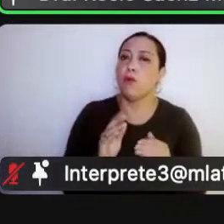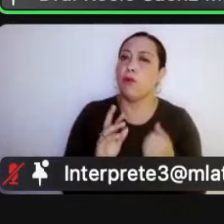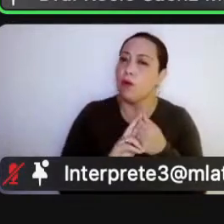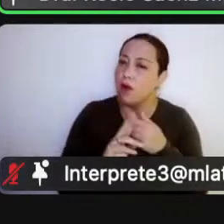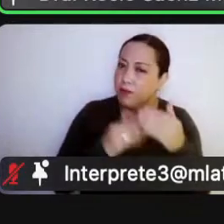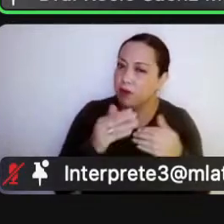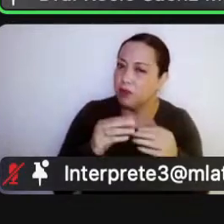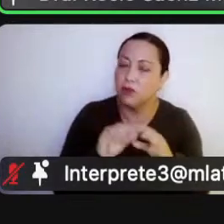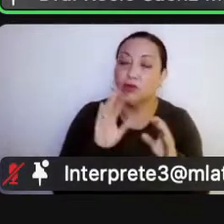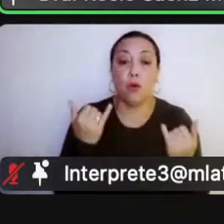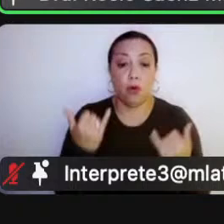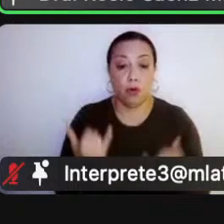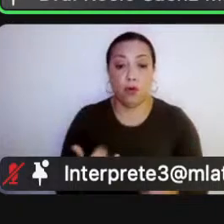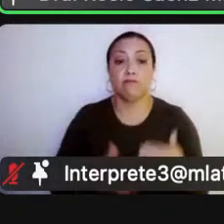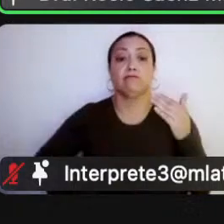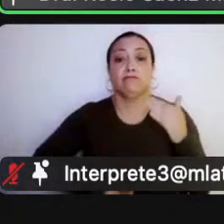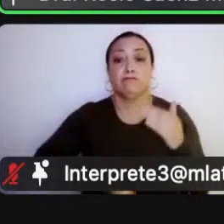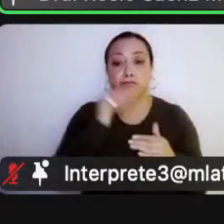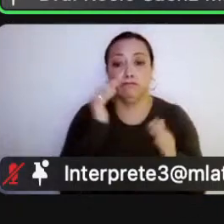roadmap.